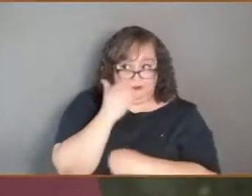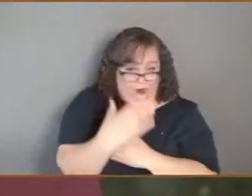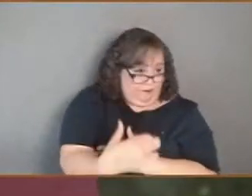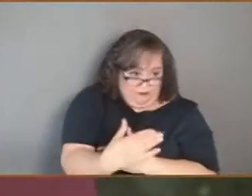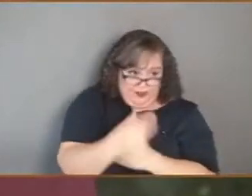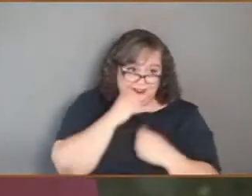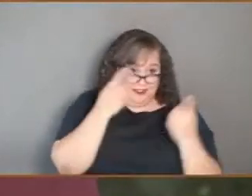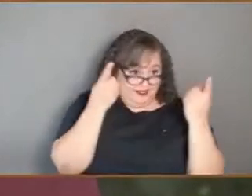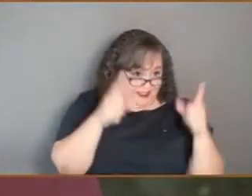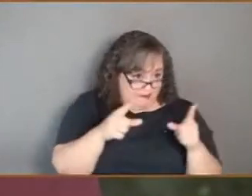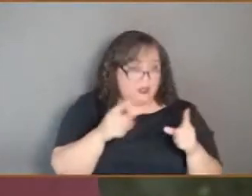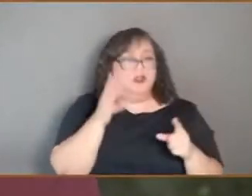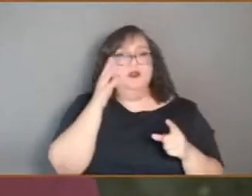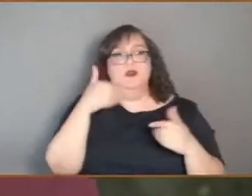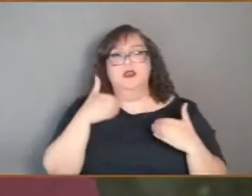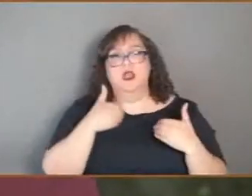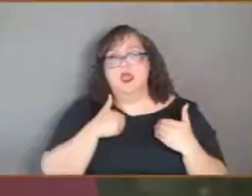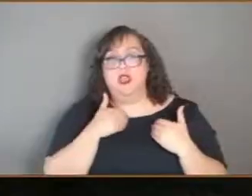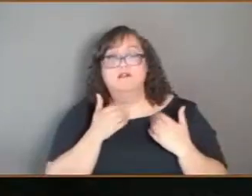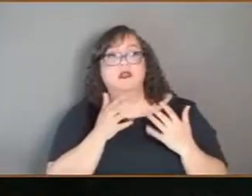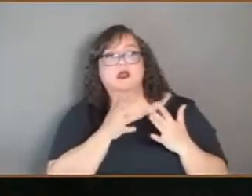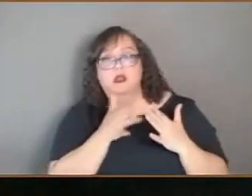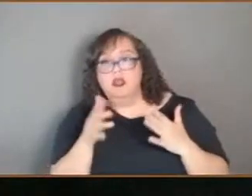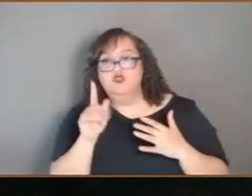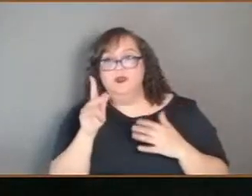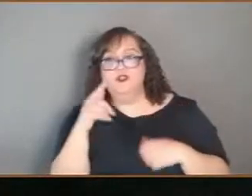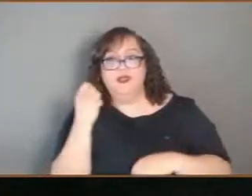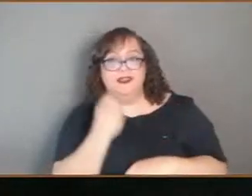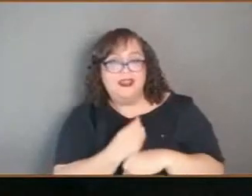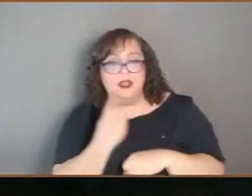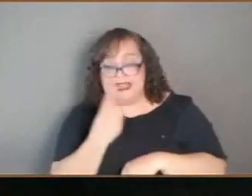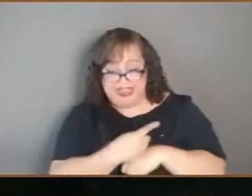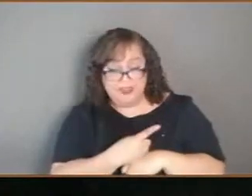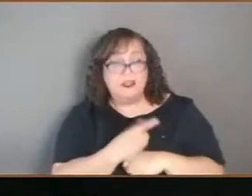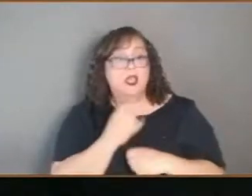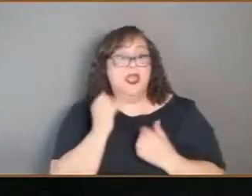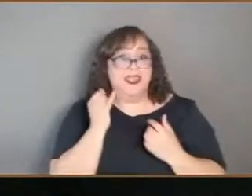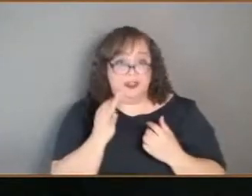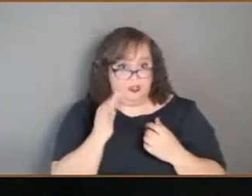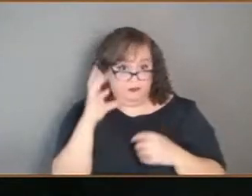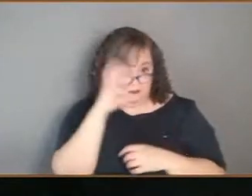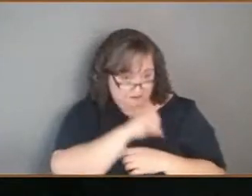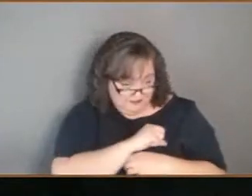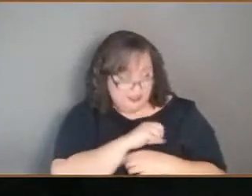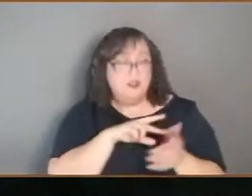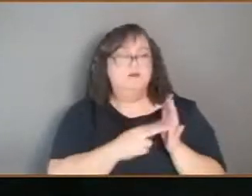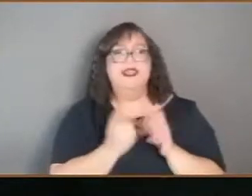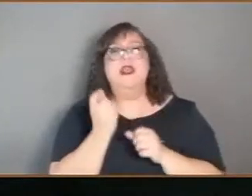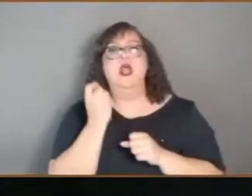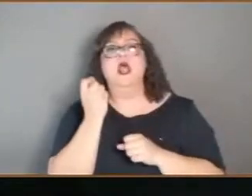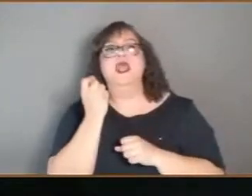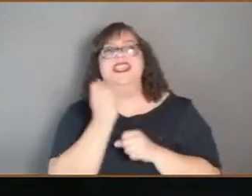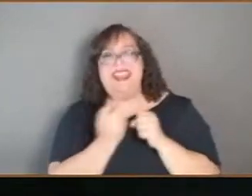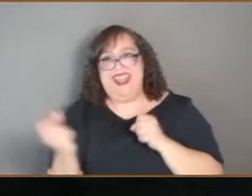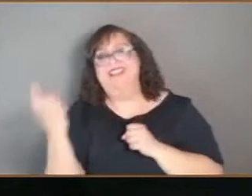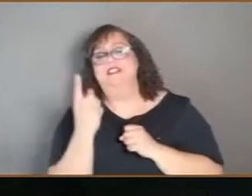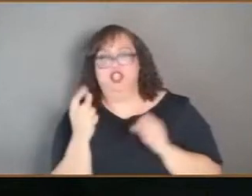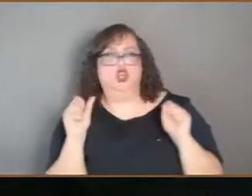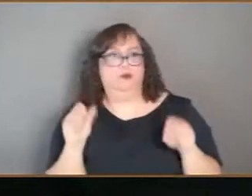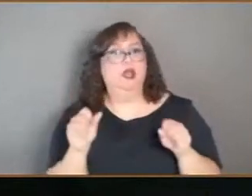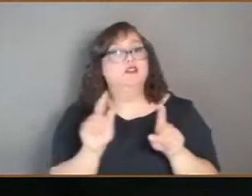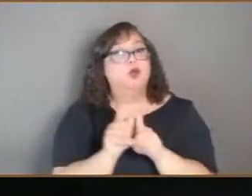an opportunity about a year from now. Okay, gotcha. So there are opportunities, but I'm really keeping my fingers crossed for tomorrow, right? Well, everybody Absolutely, is?